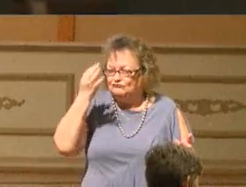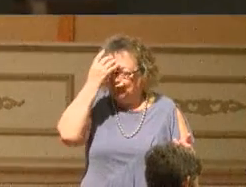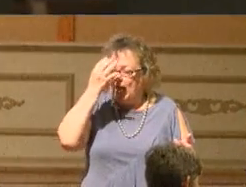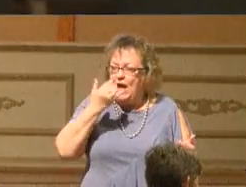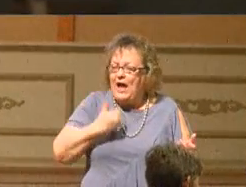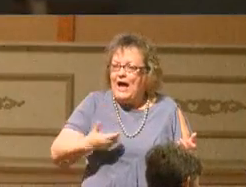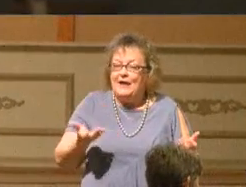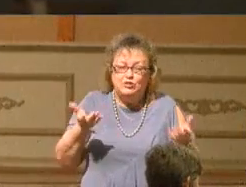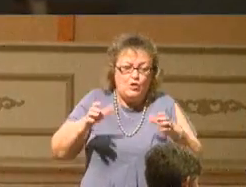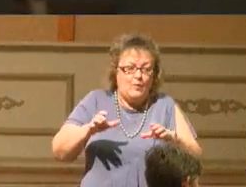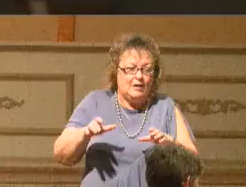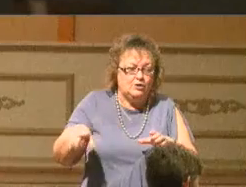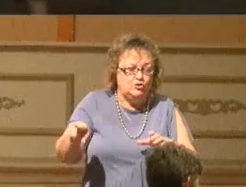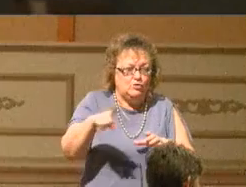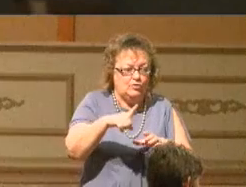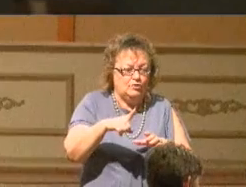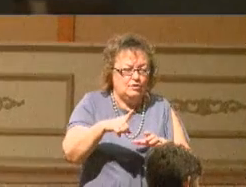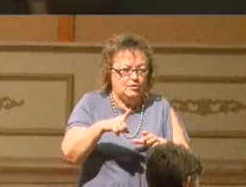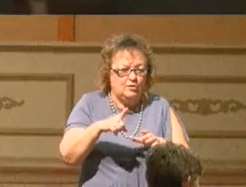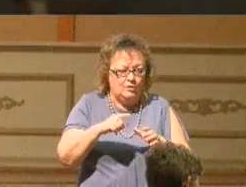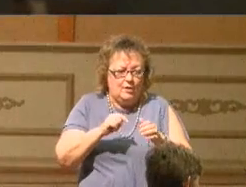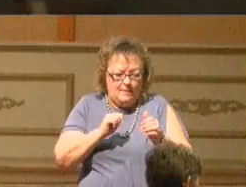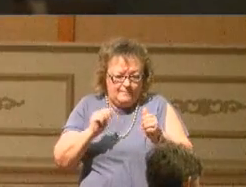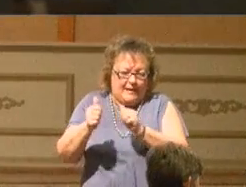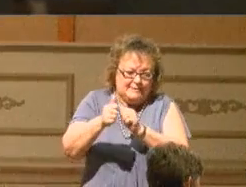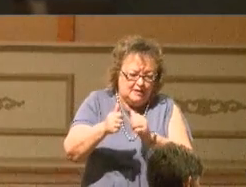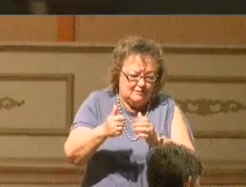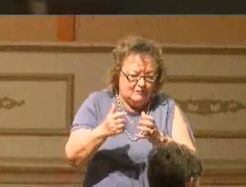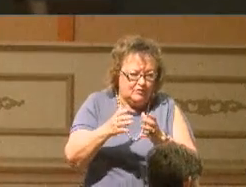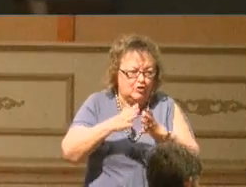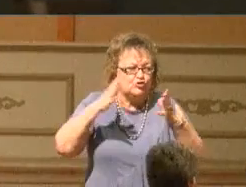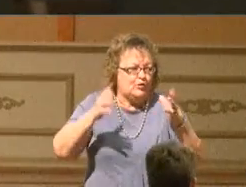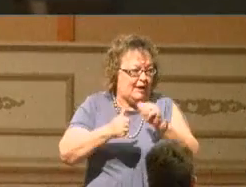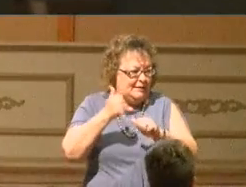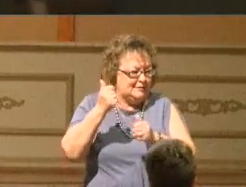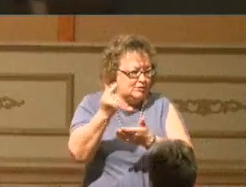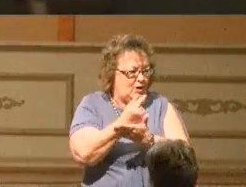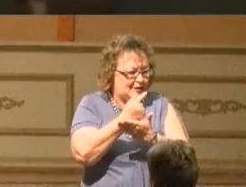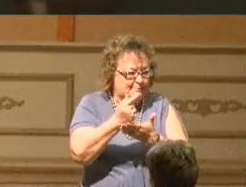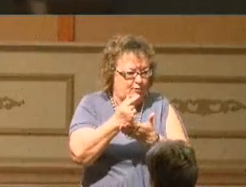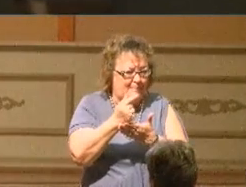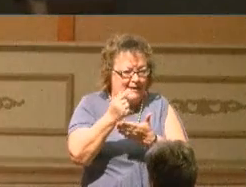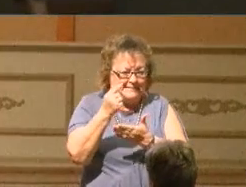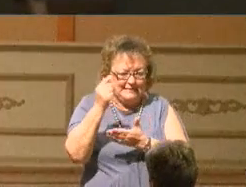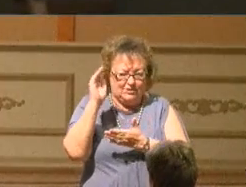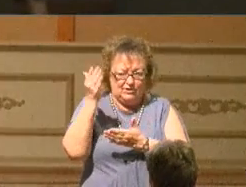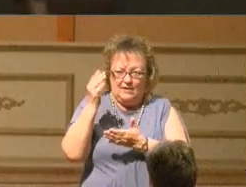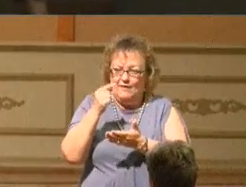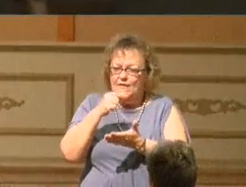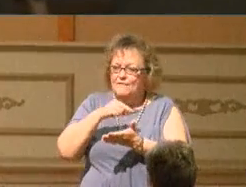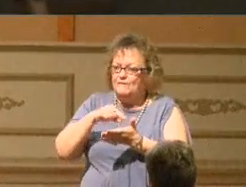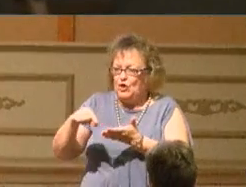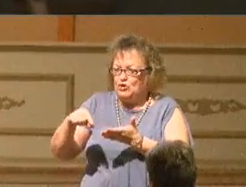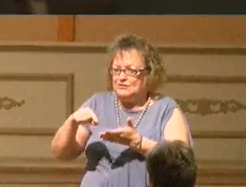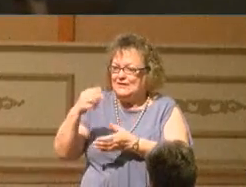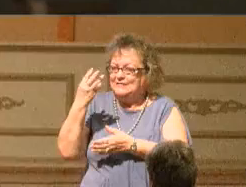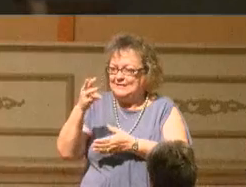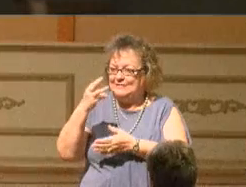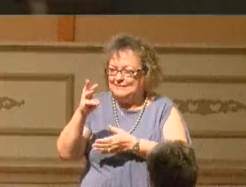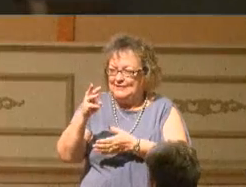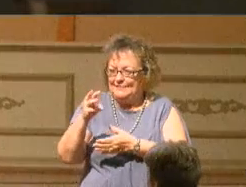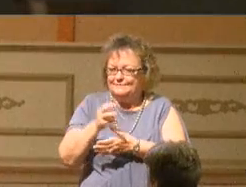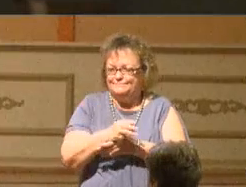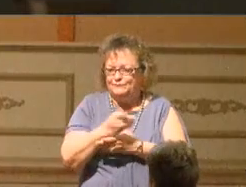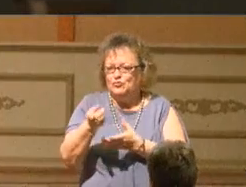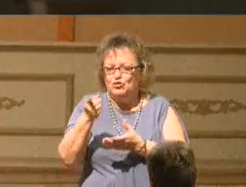for this time, I don't want you to pass over the greatest gospel message. Look at verse 16 with me. In verse 16, John 3:16,